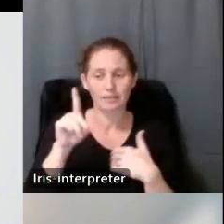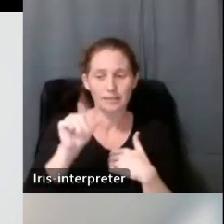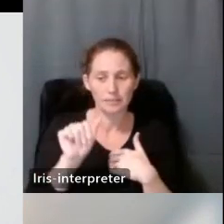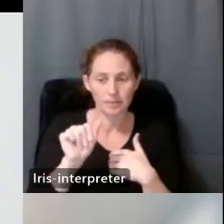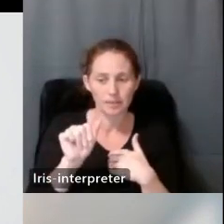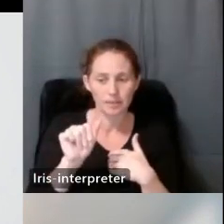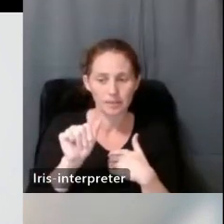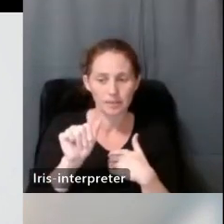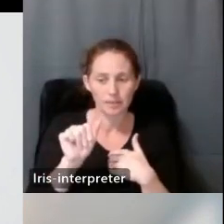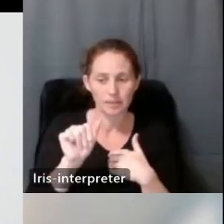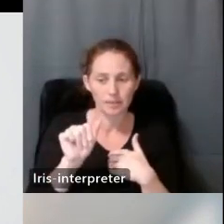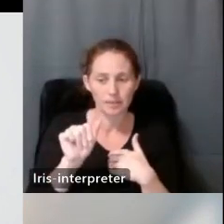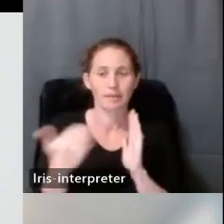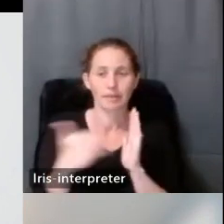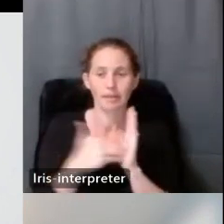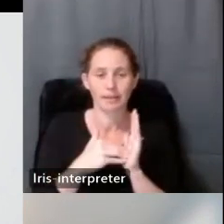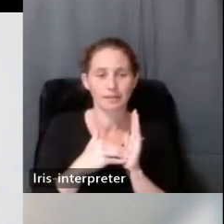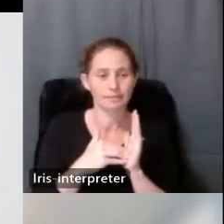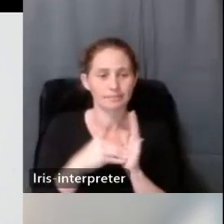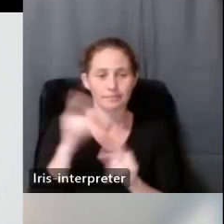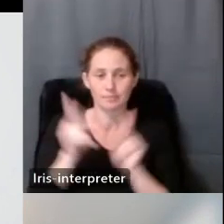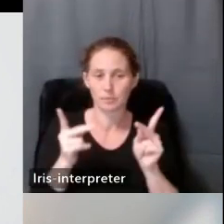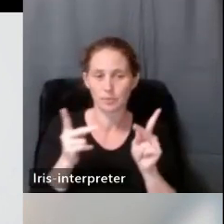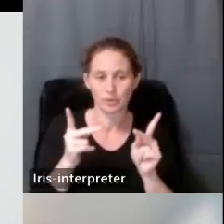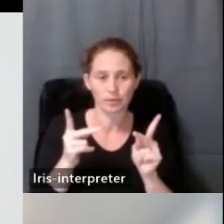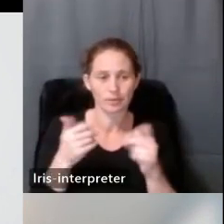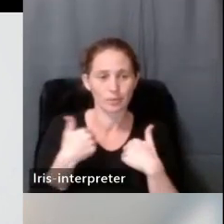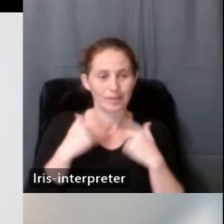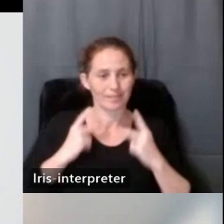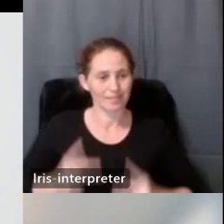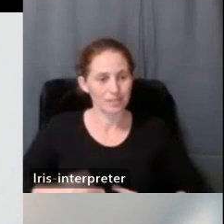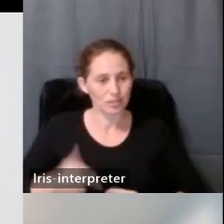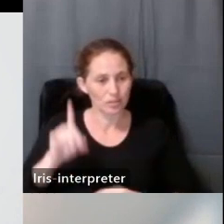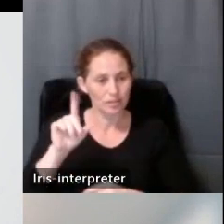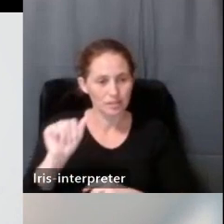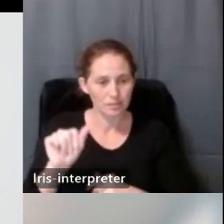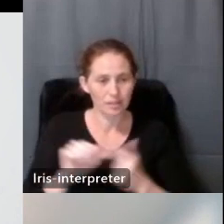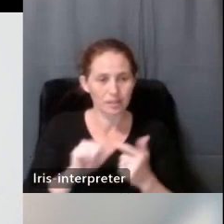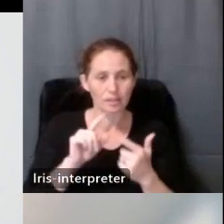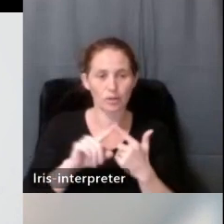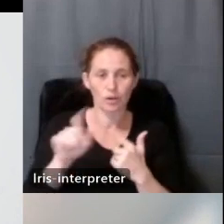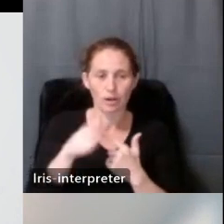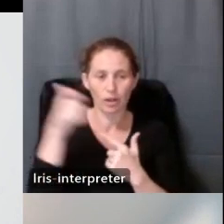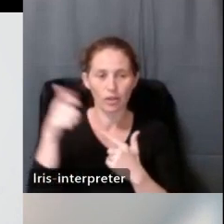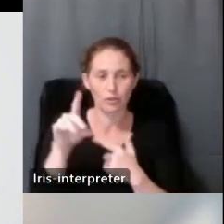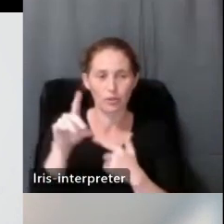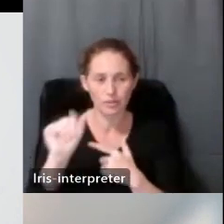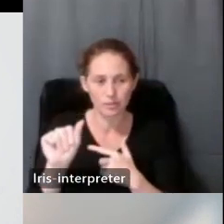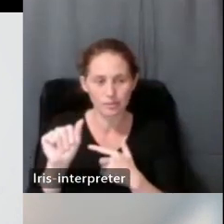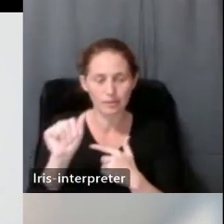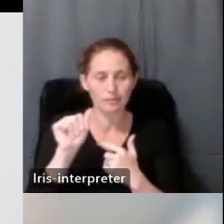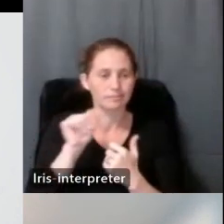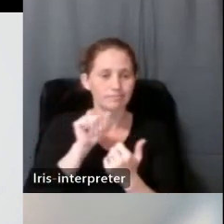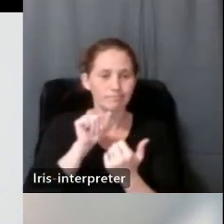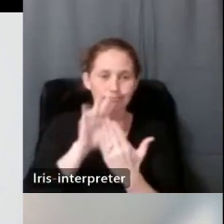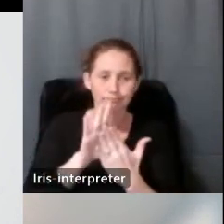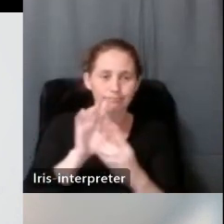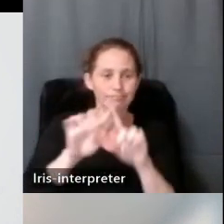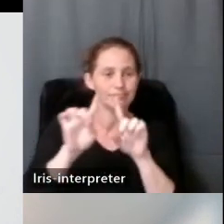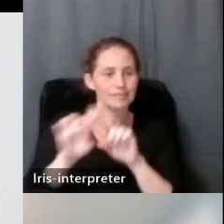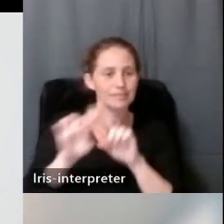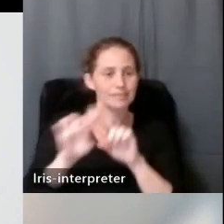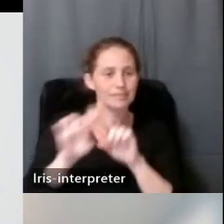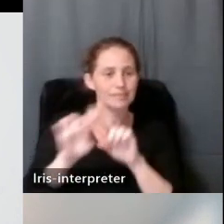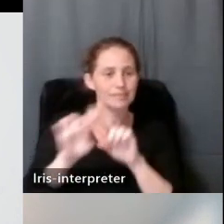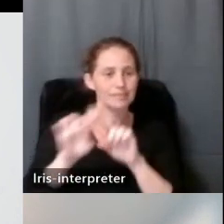disabilities. Again, people with physical disabilities or other disabilities face unique challenges